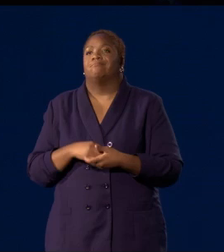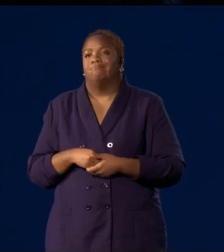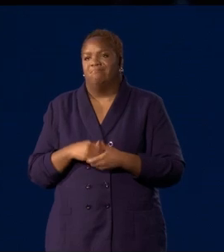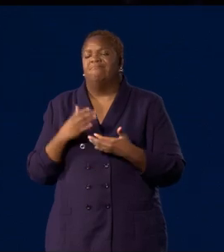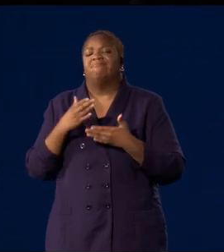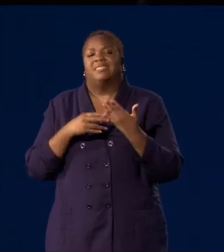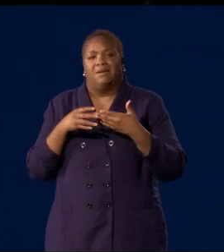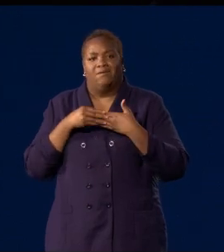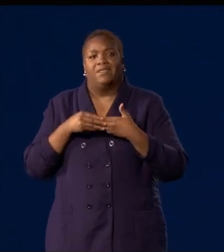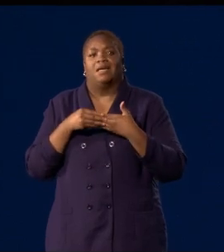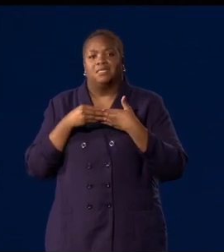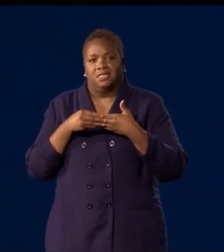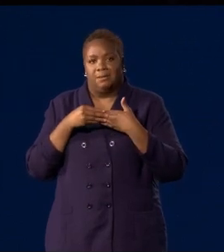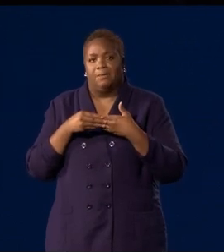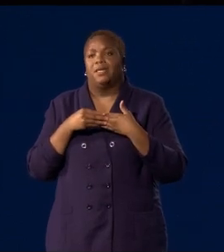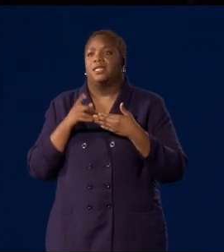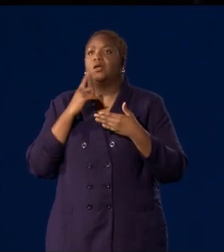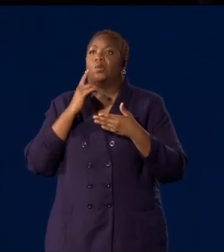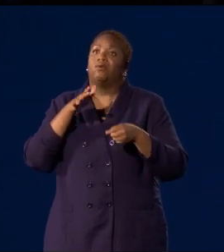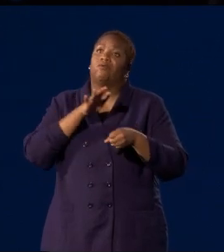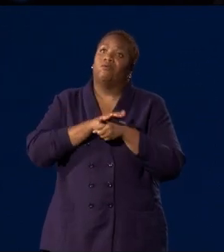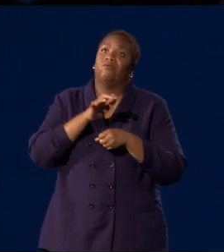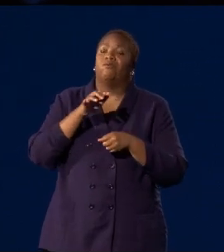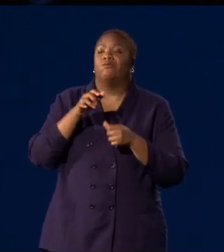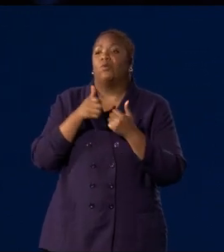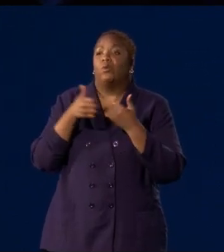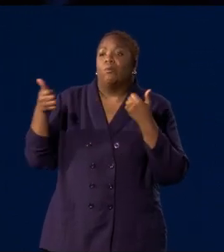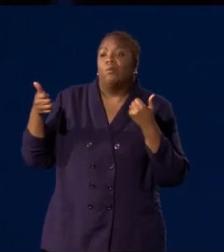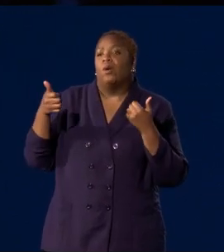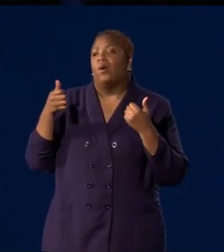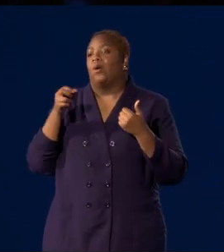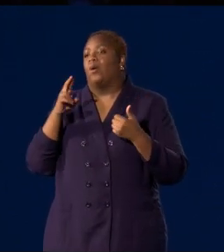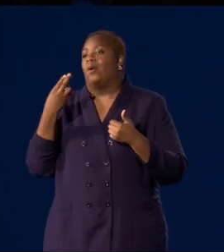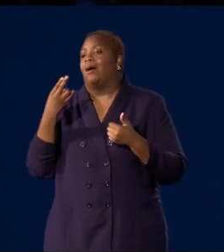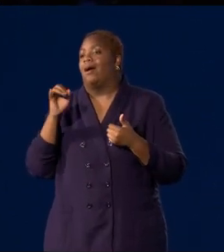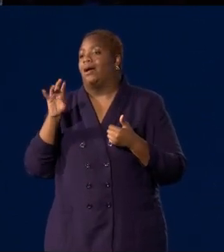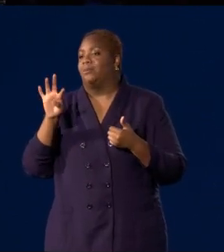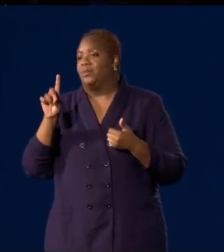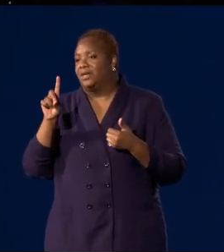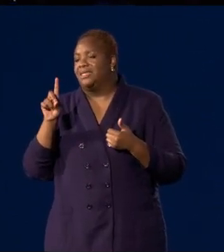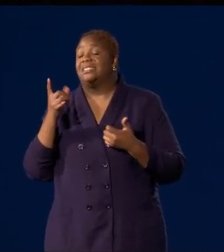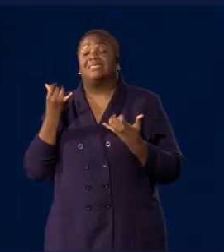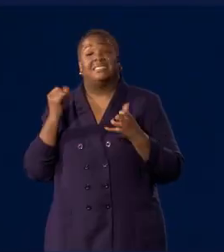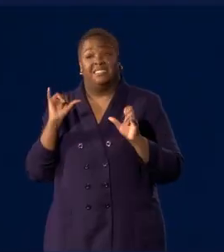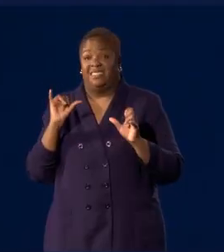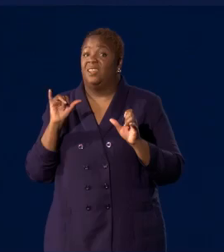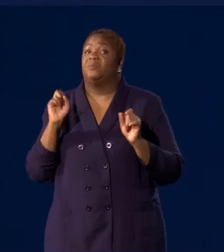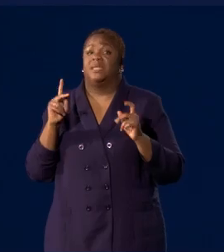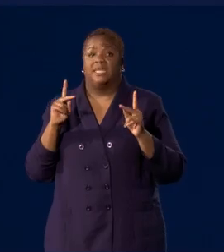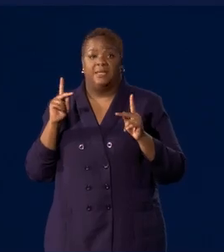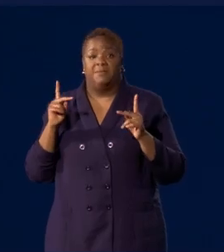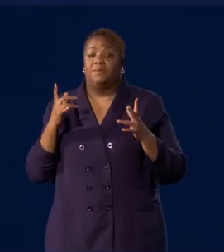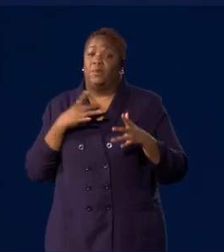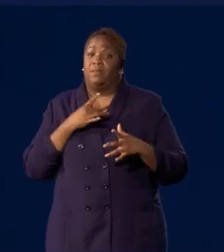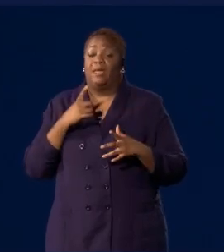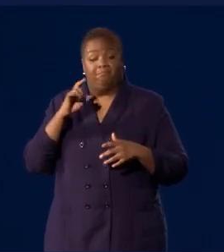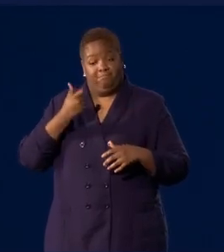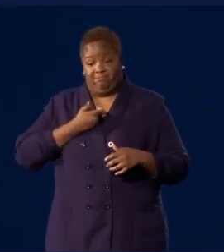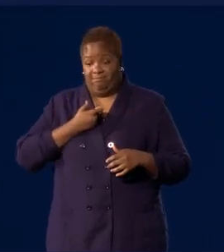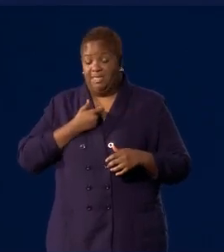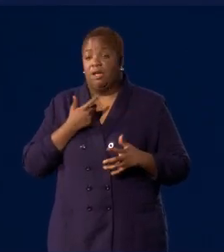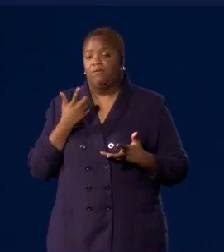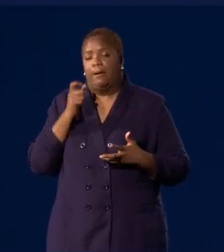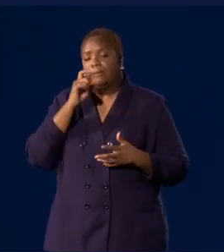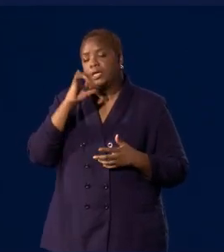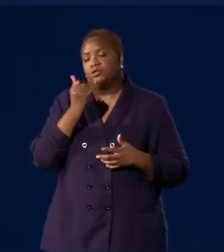of flexibility, either in a full remote or hybrid setting, is very attractive to a lot of candidates. Hey, including myself, not that I'm a job